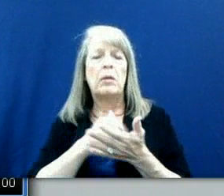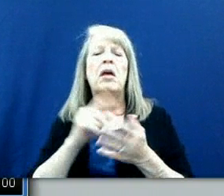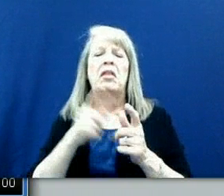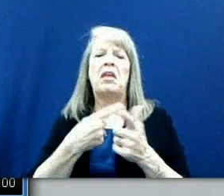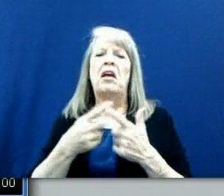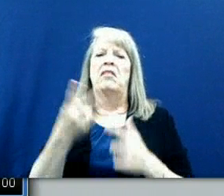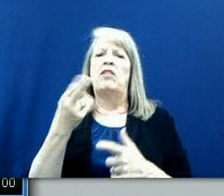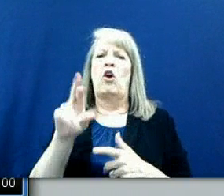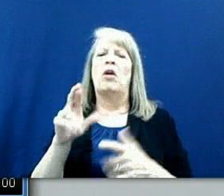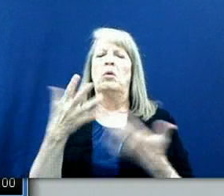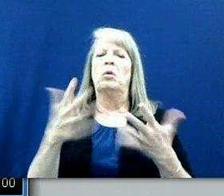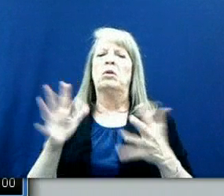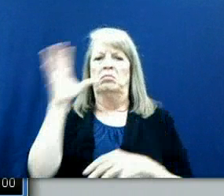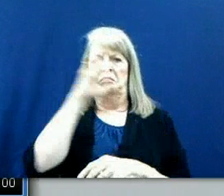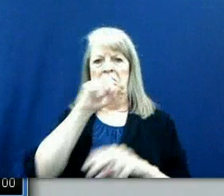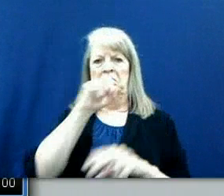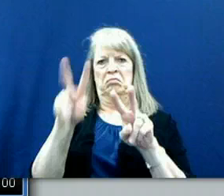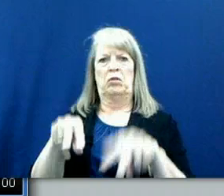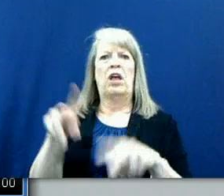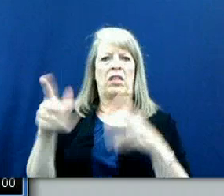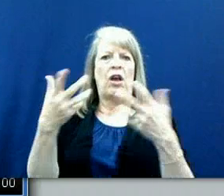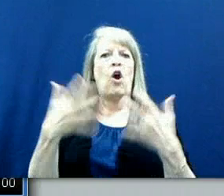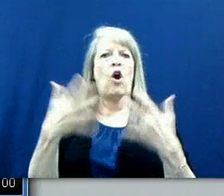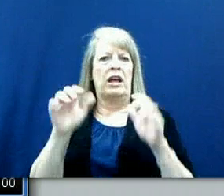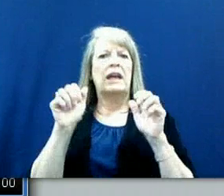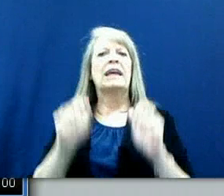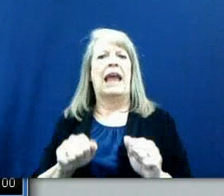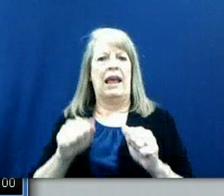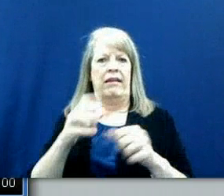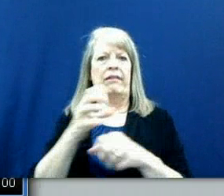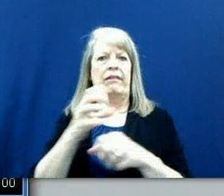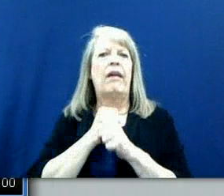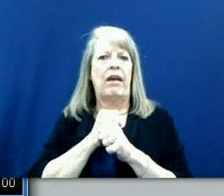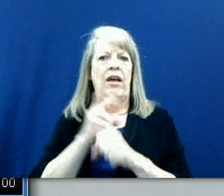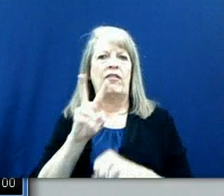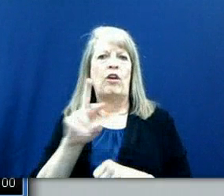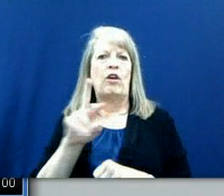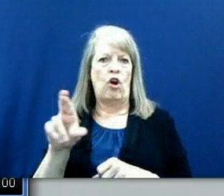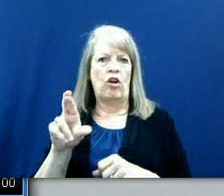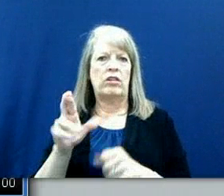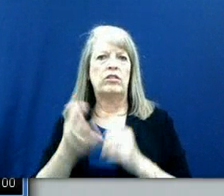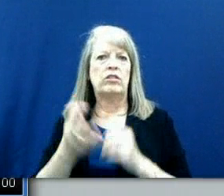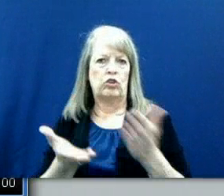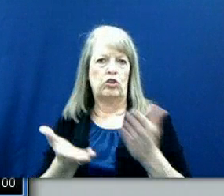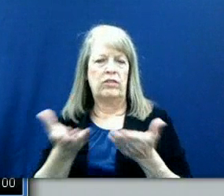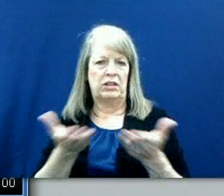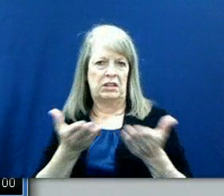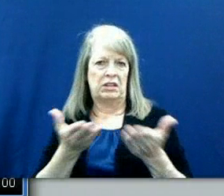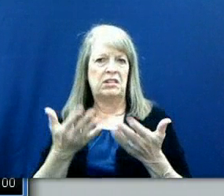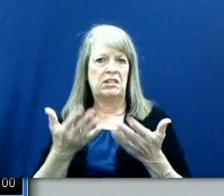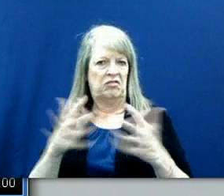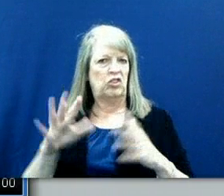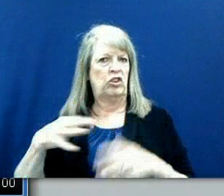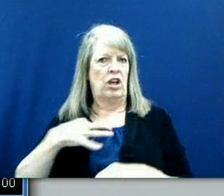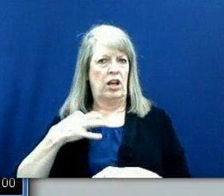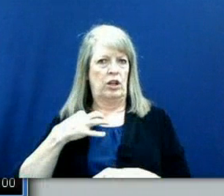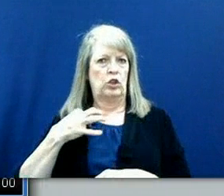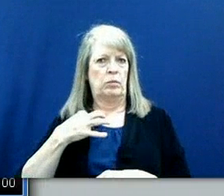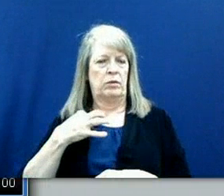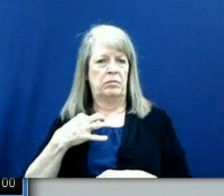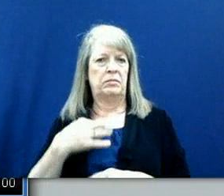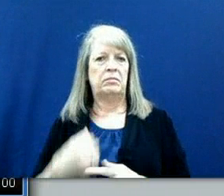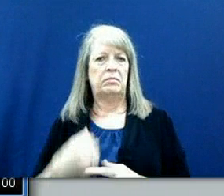he is eligible for vocational rehabilitation services.